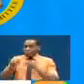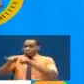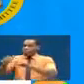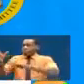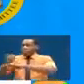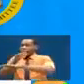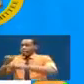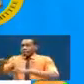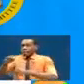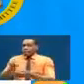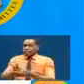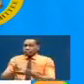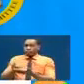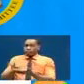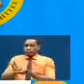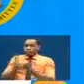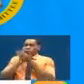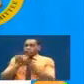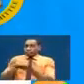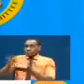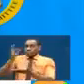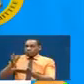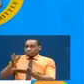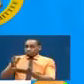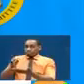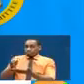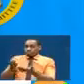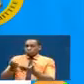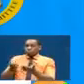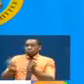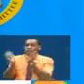drinking at the wines and spirits shops will be arrested and the businesses will be closed down.